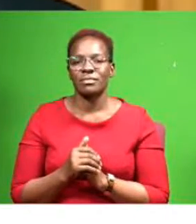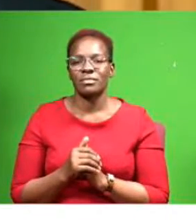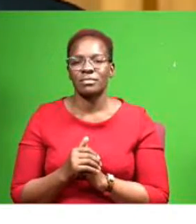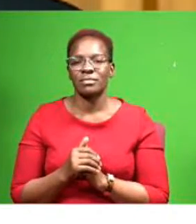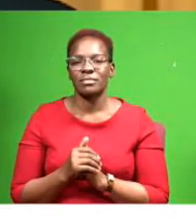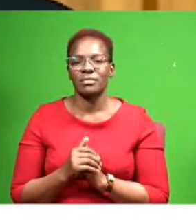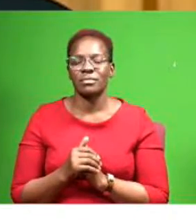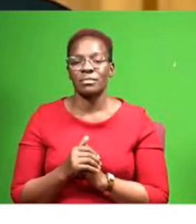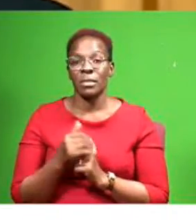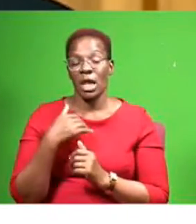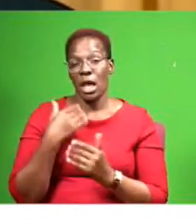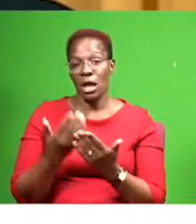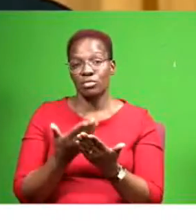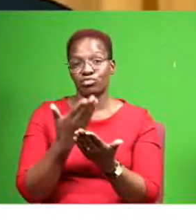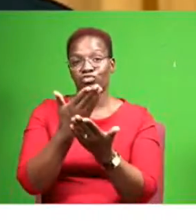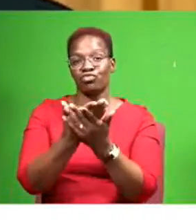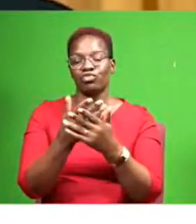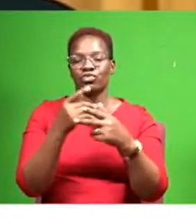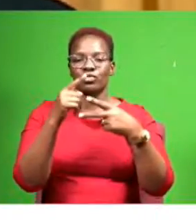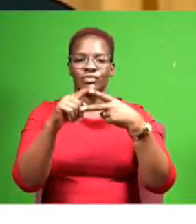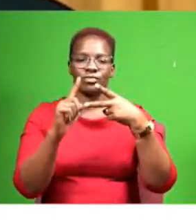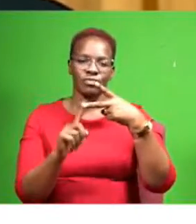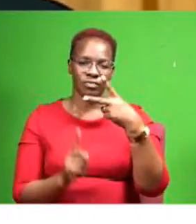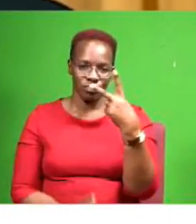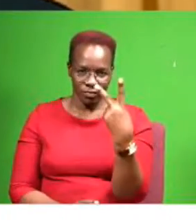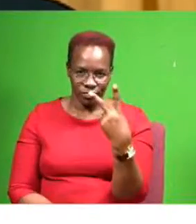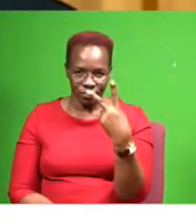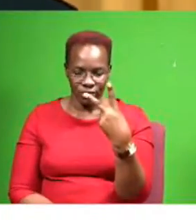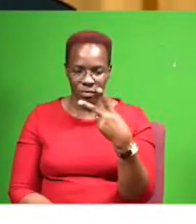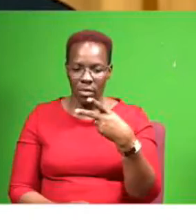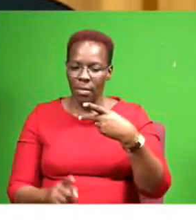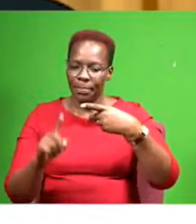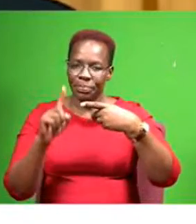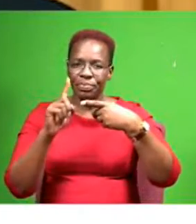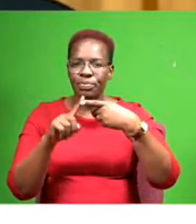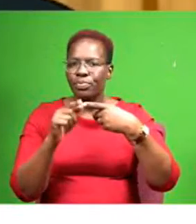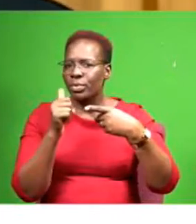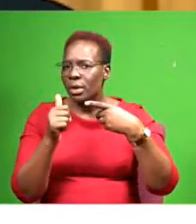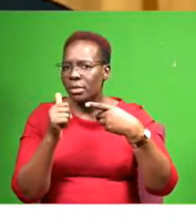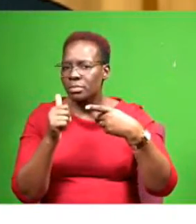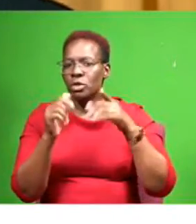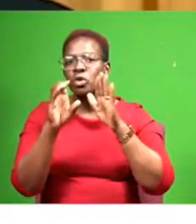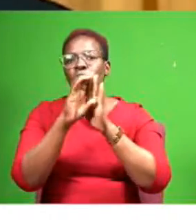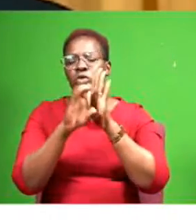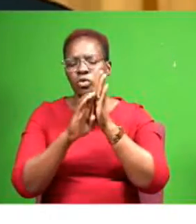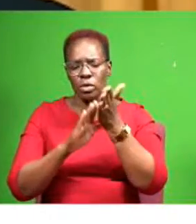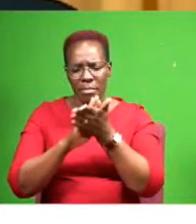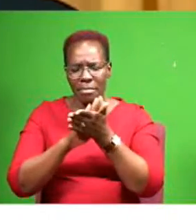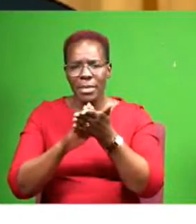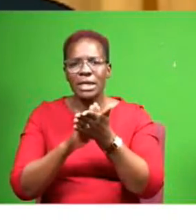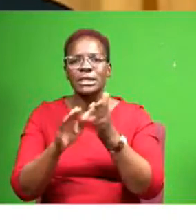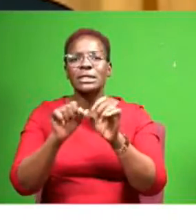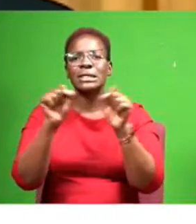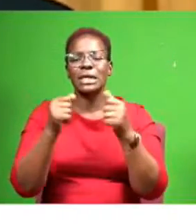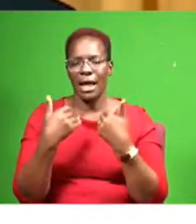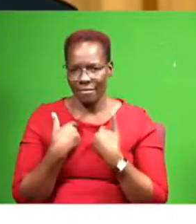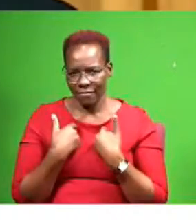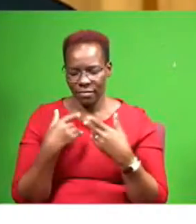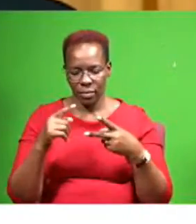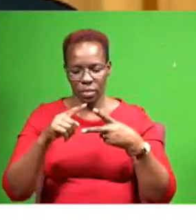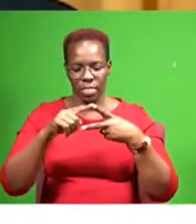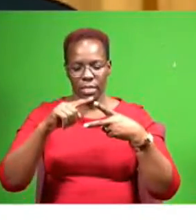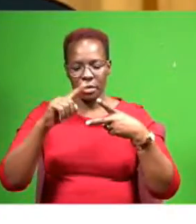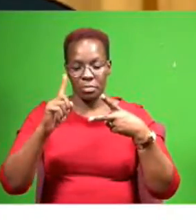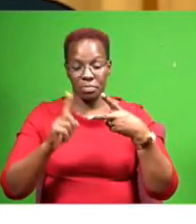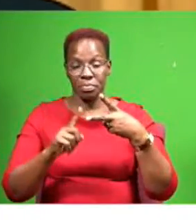There are two propositions from these definitions. First, that a constitution has a basic structure, and second,